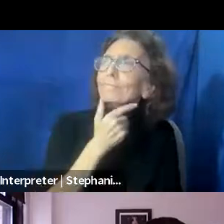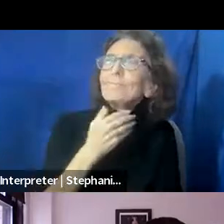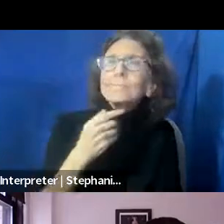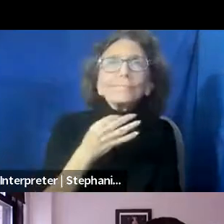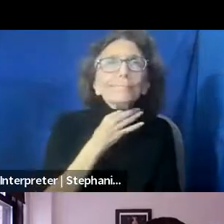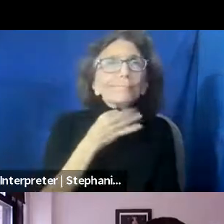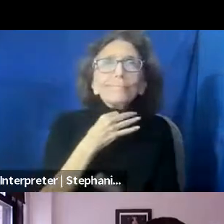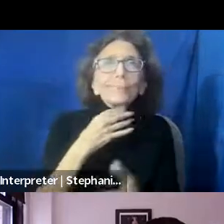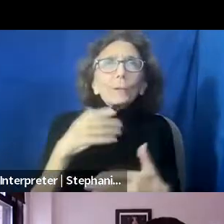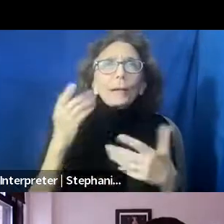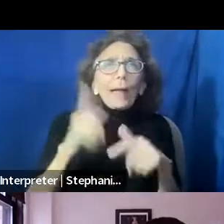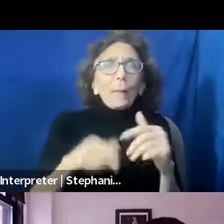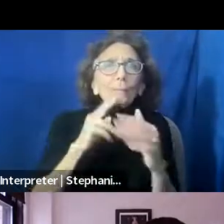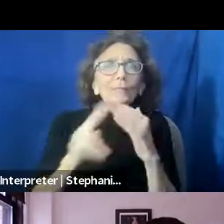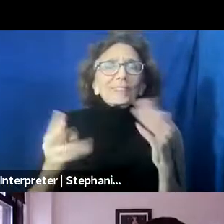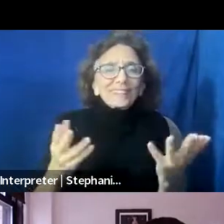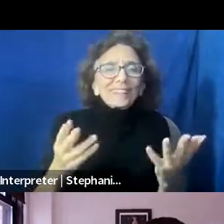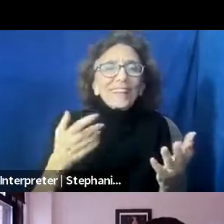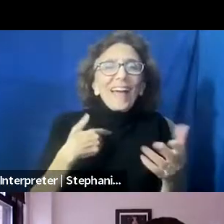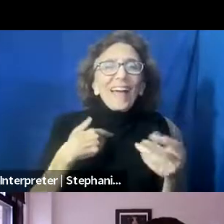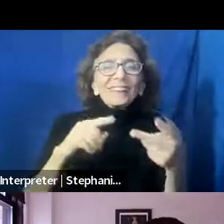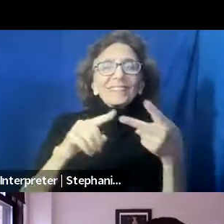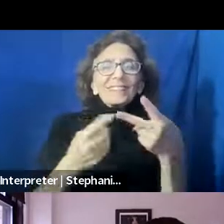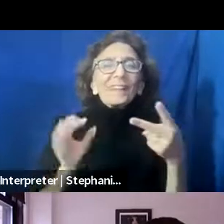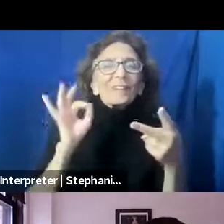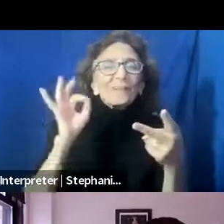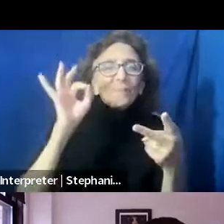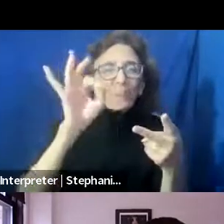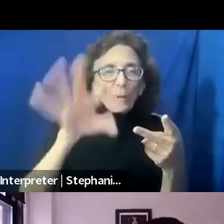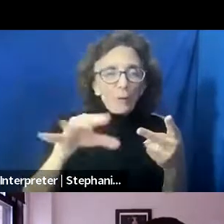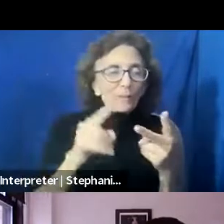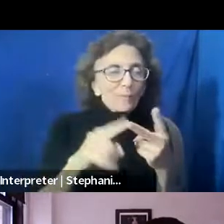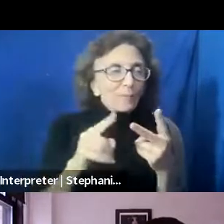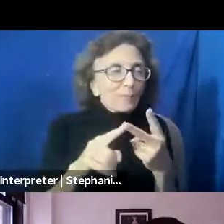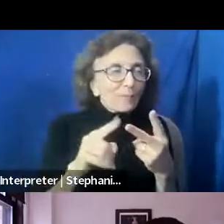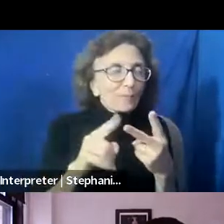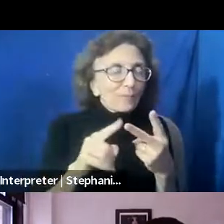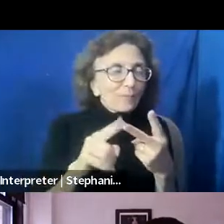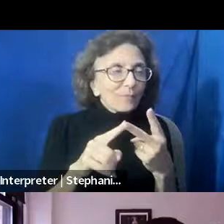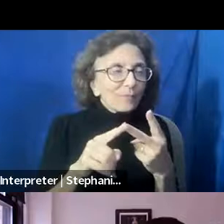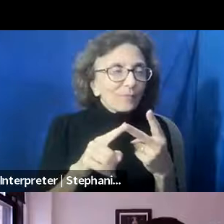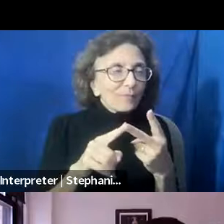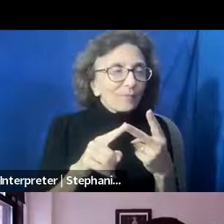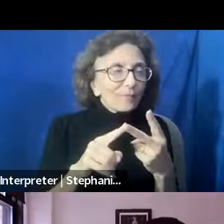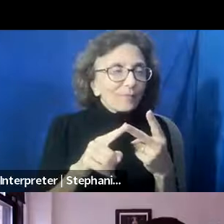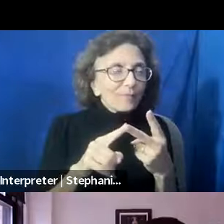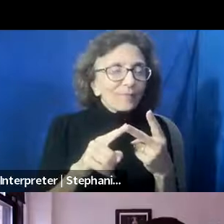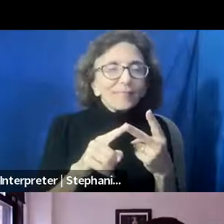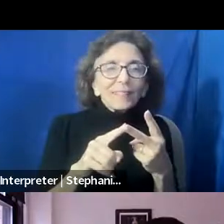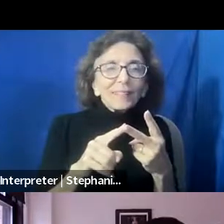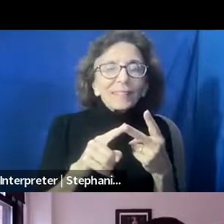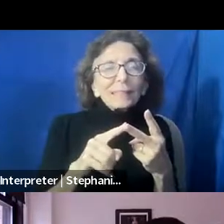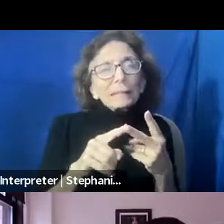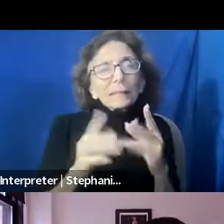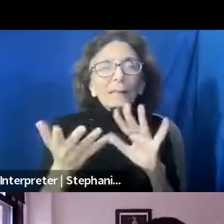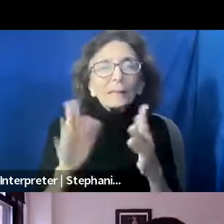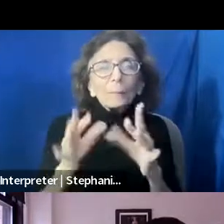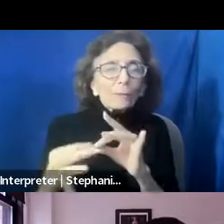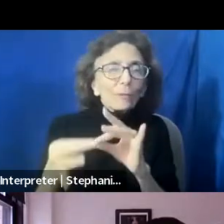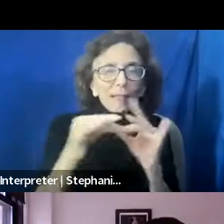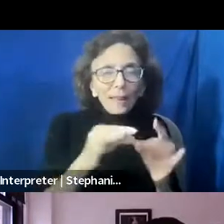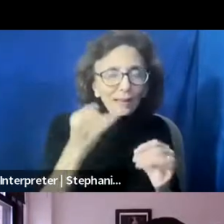general sort of area that's sort of related, I guess,